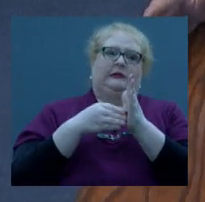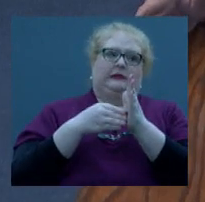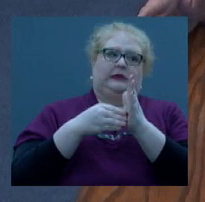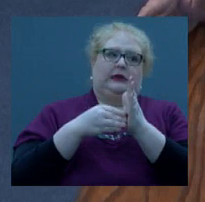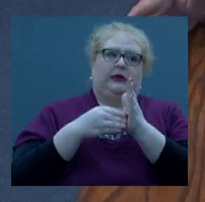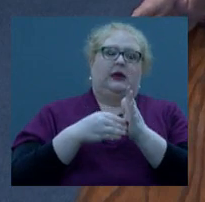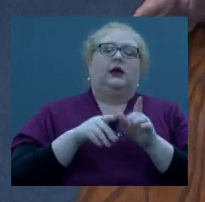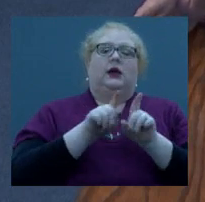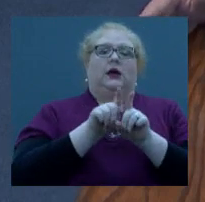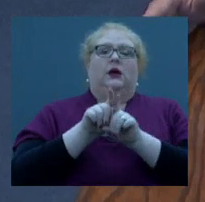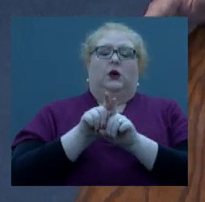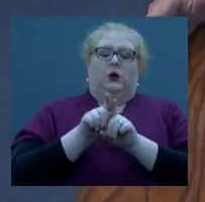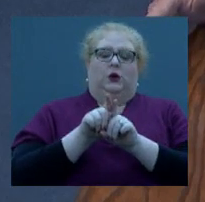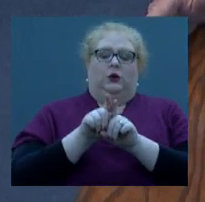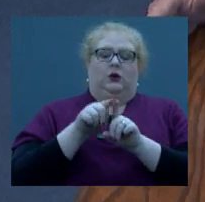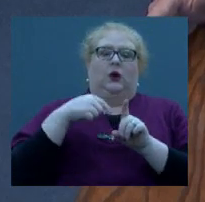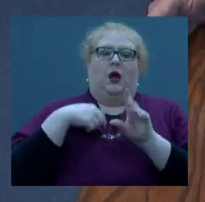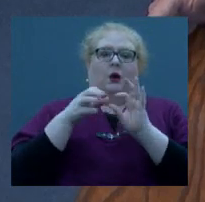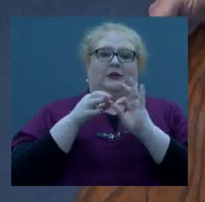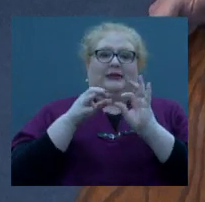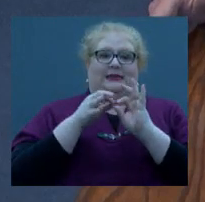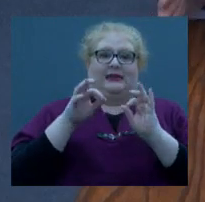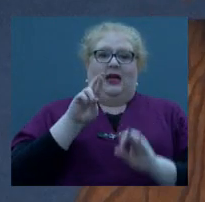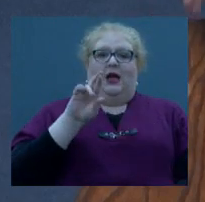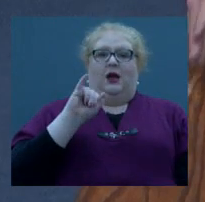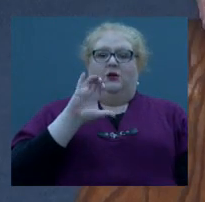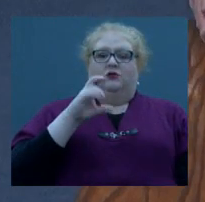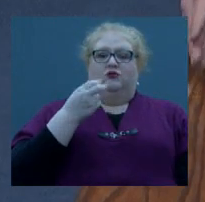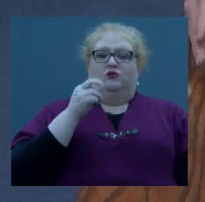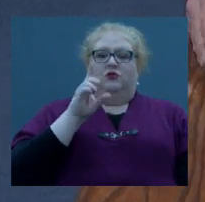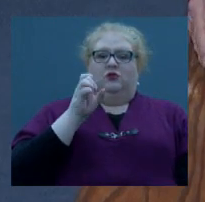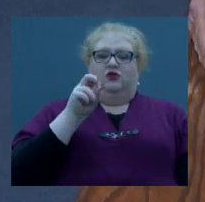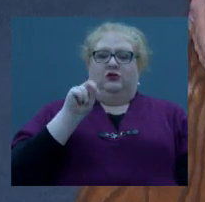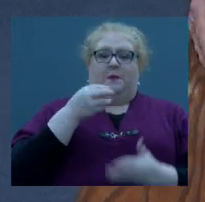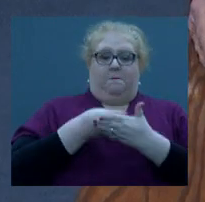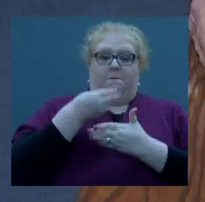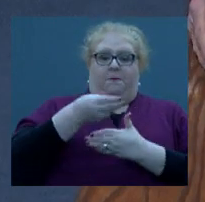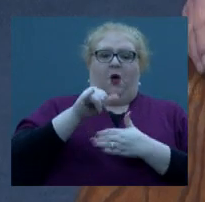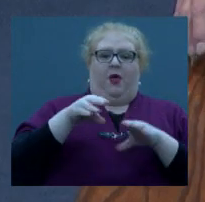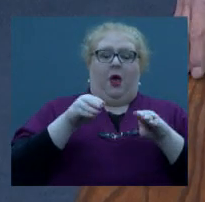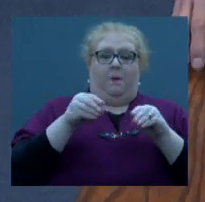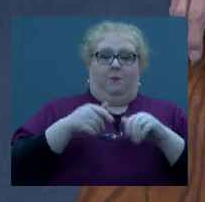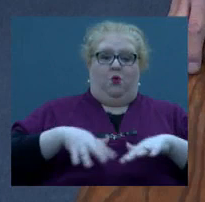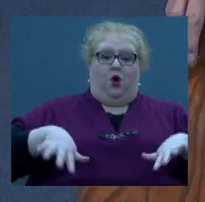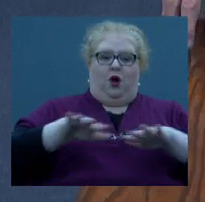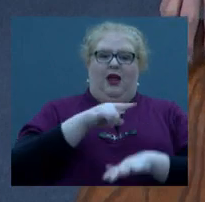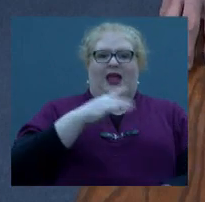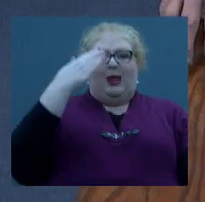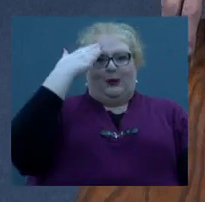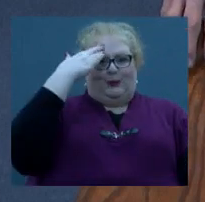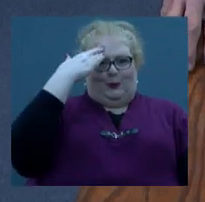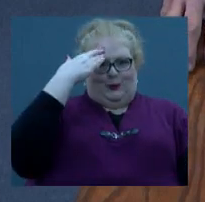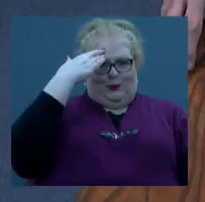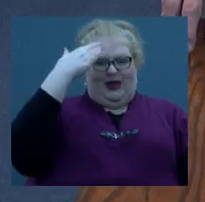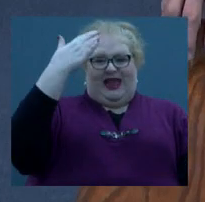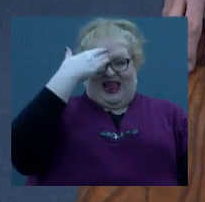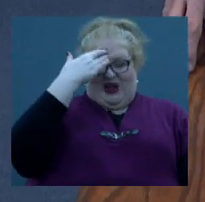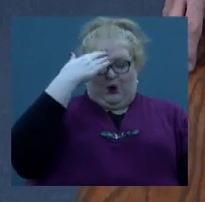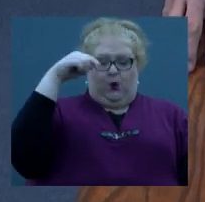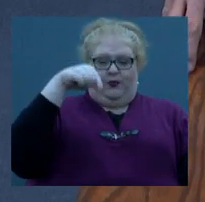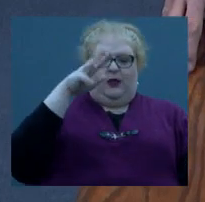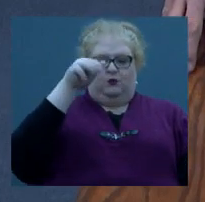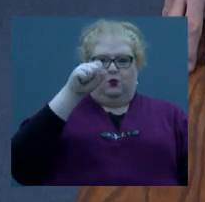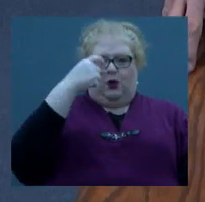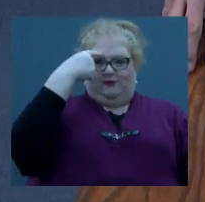say, Richardson, when he bought this property, he knew darn well it was only for single